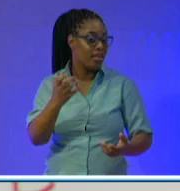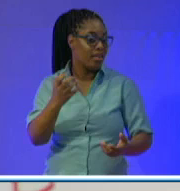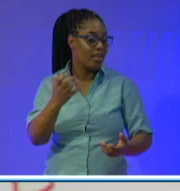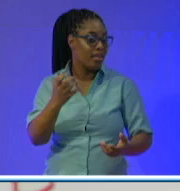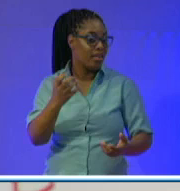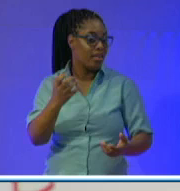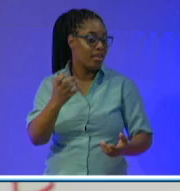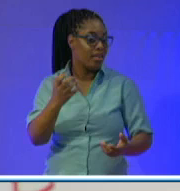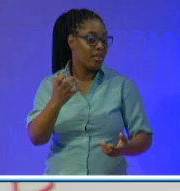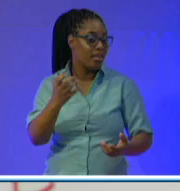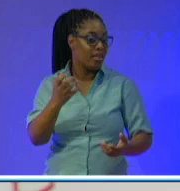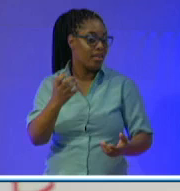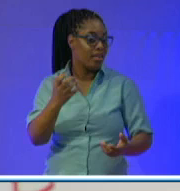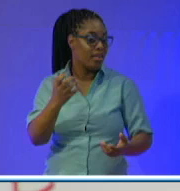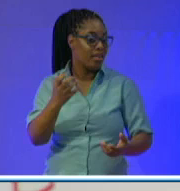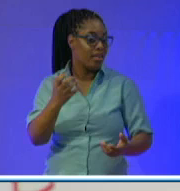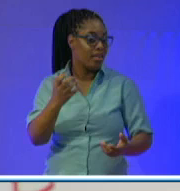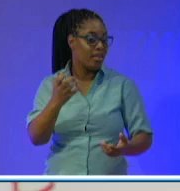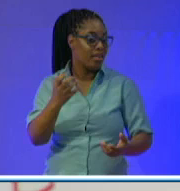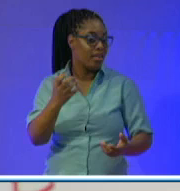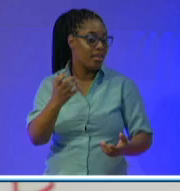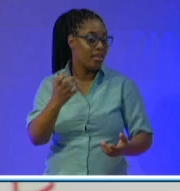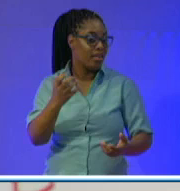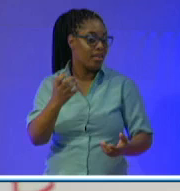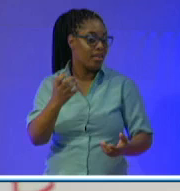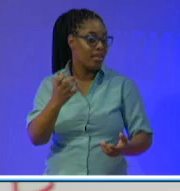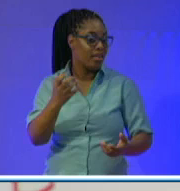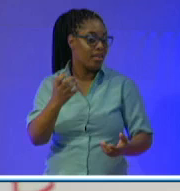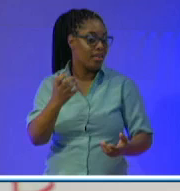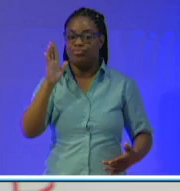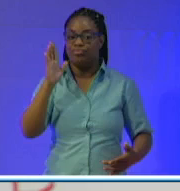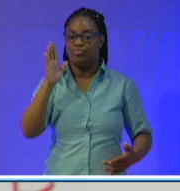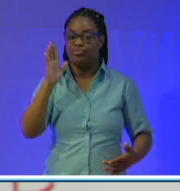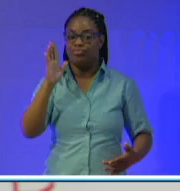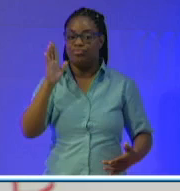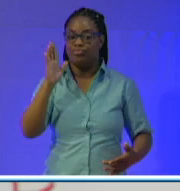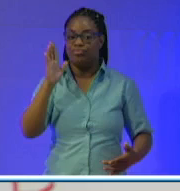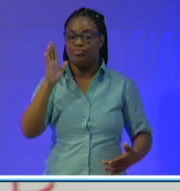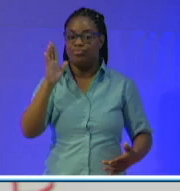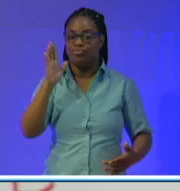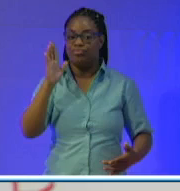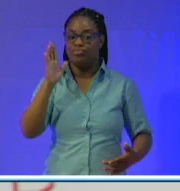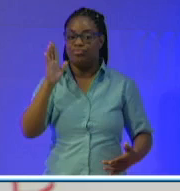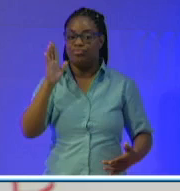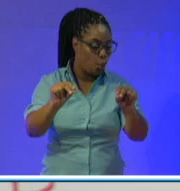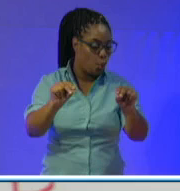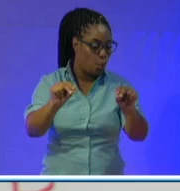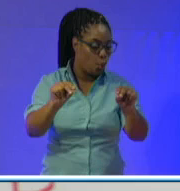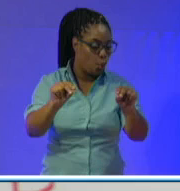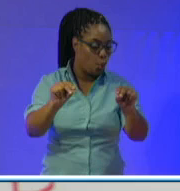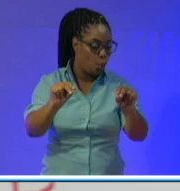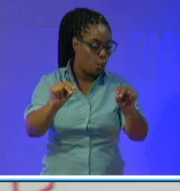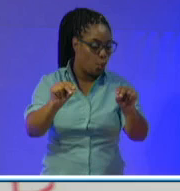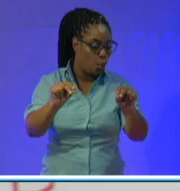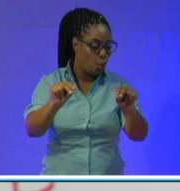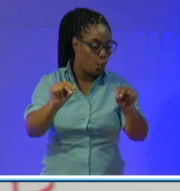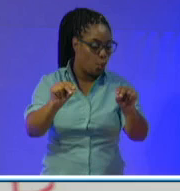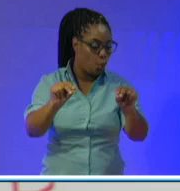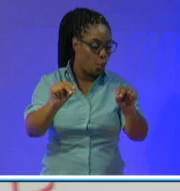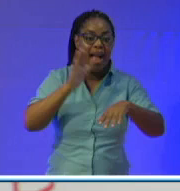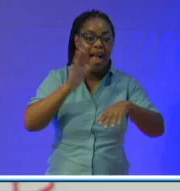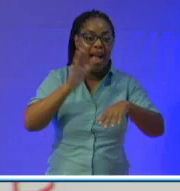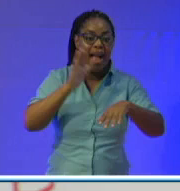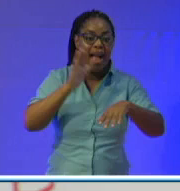is most certainly a cause for concern, though not a cause for alarm or panic. It is a cause for us to remember